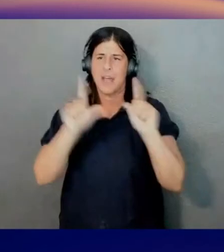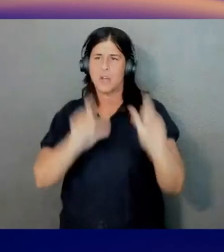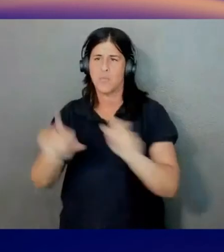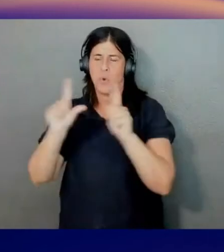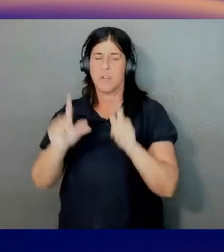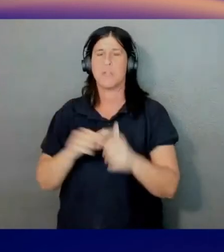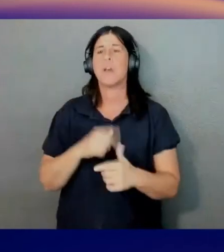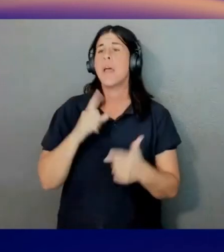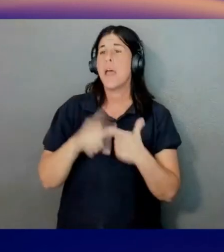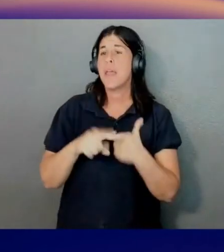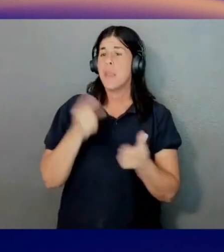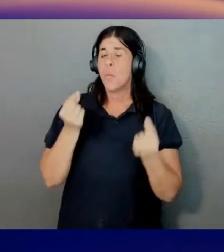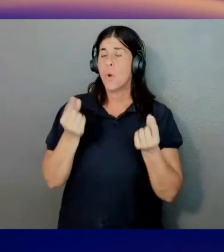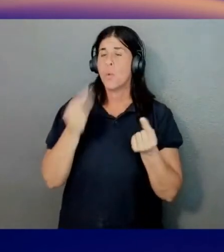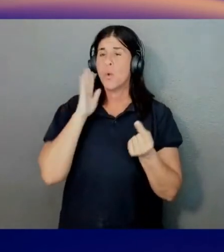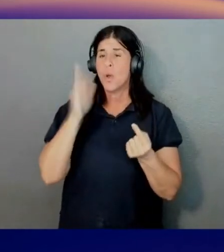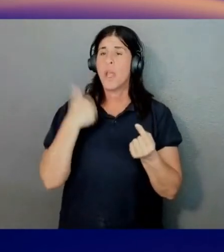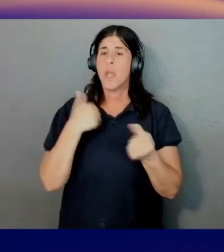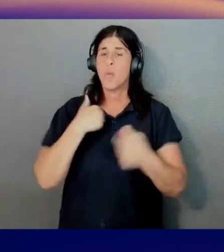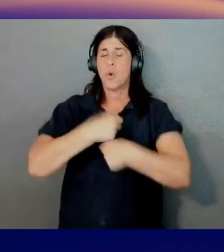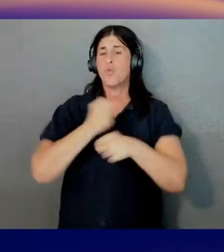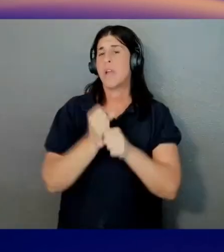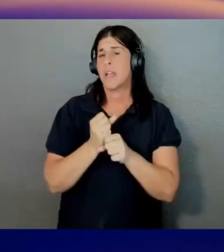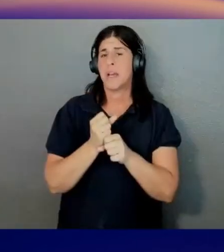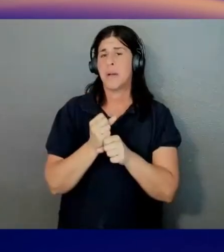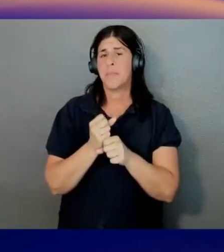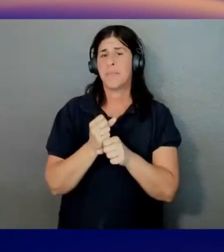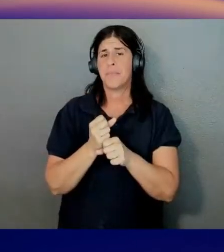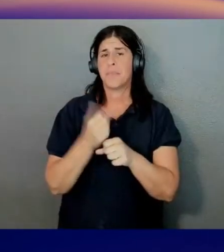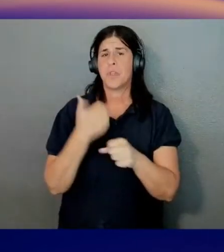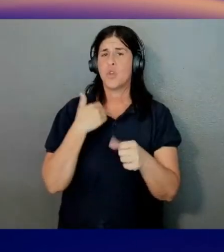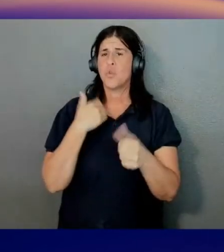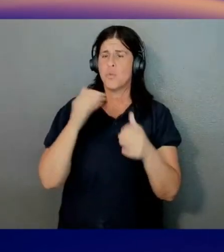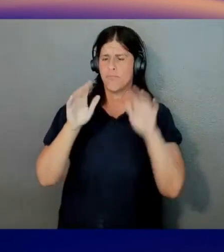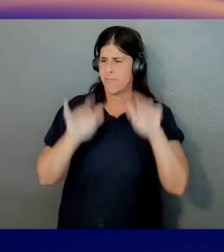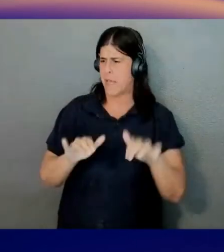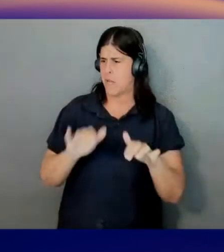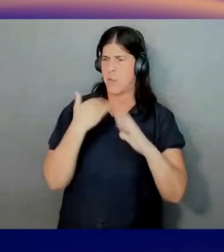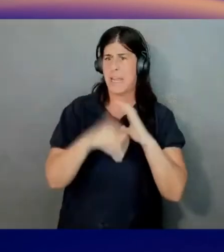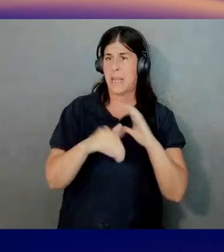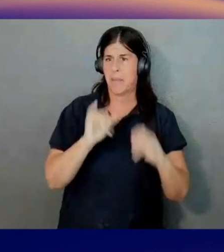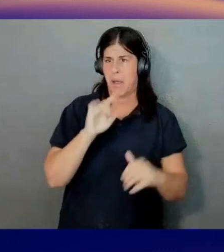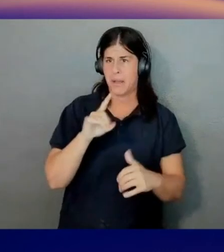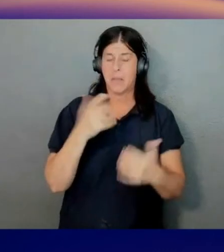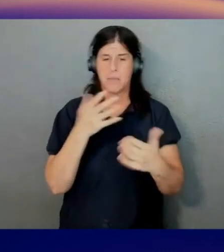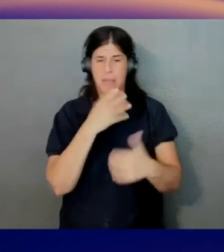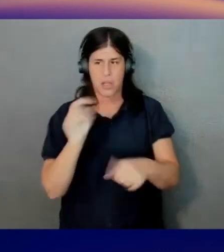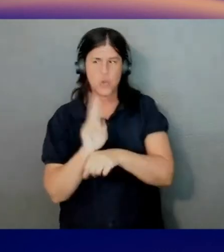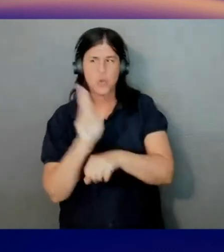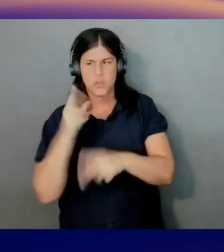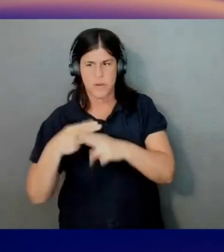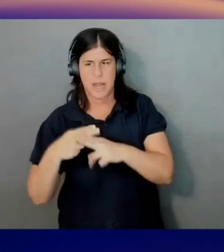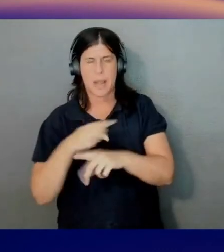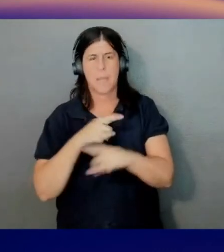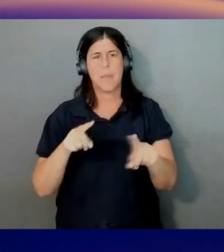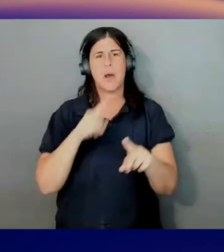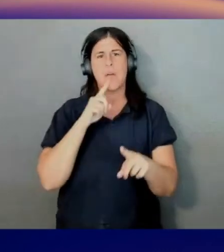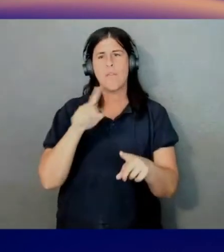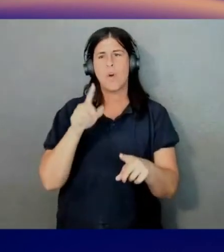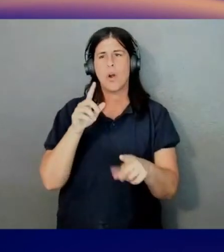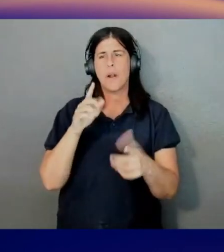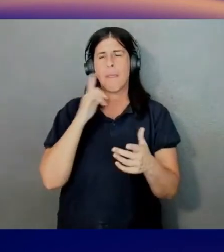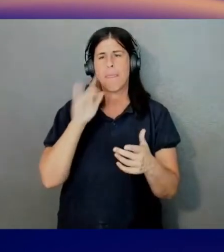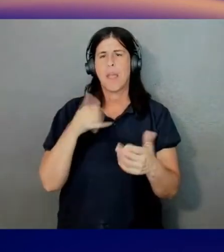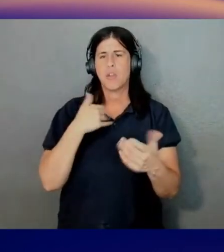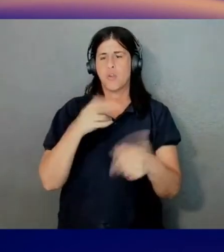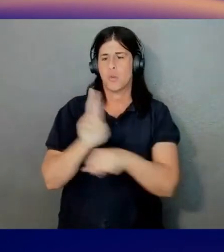it is going to do, it is just creating you have to enter an email ID. As the username? Yeah, the username. Okay, For okay. Okta, it is a username.